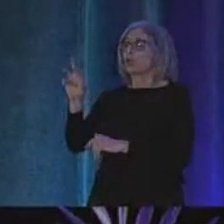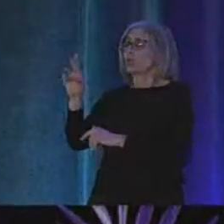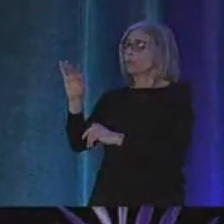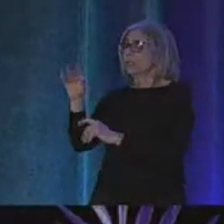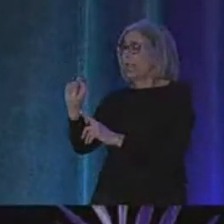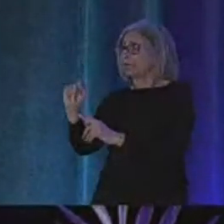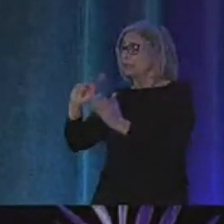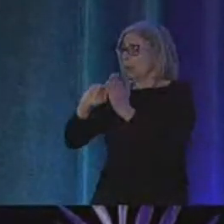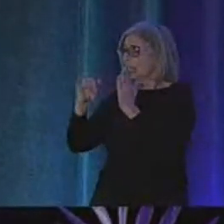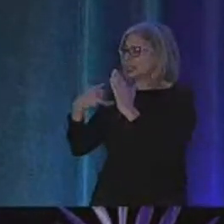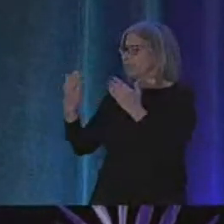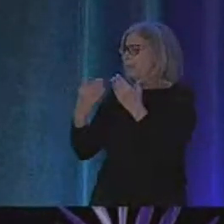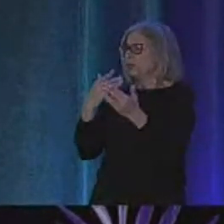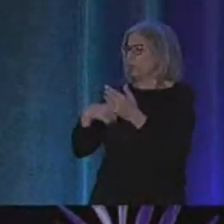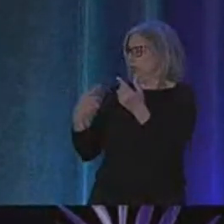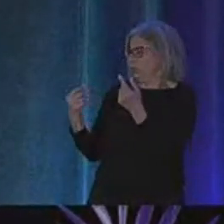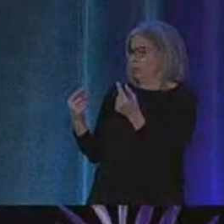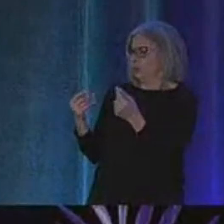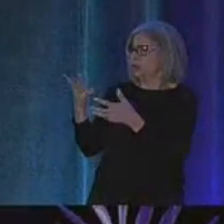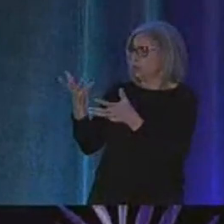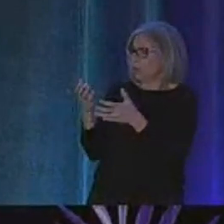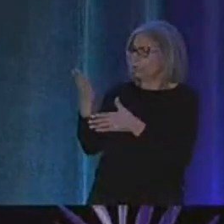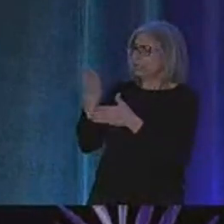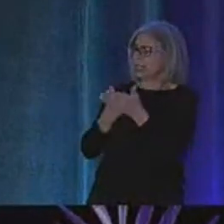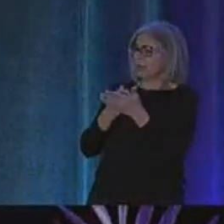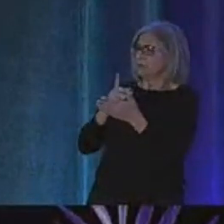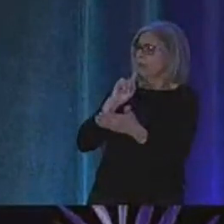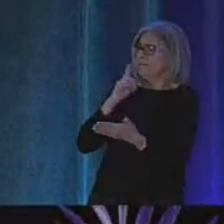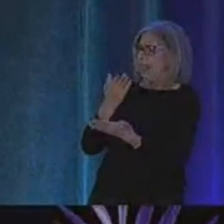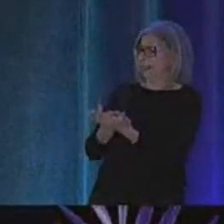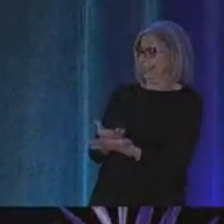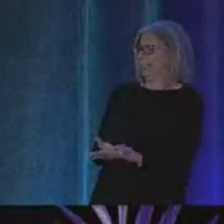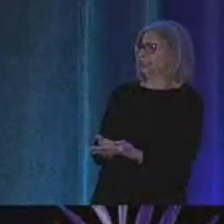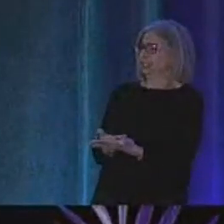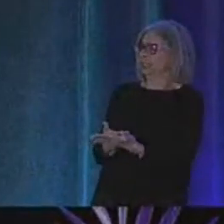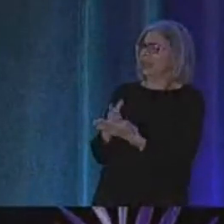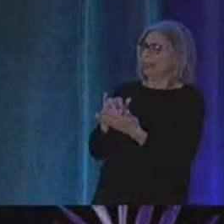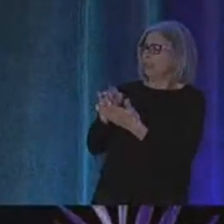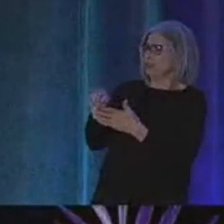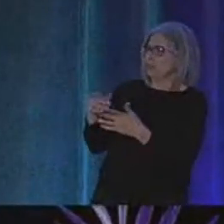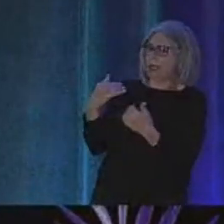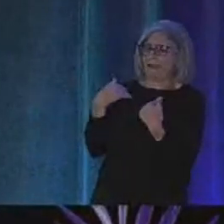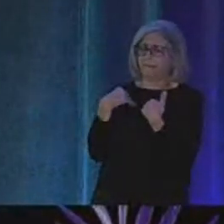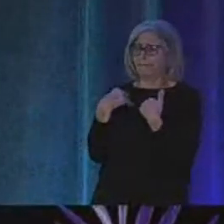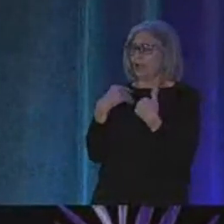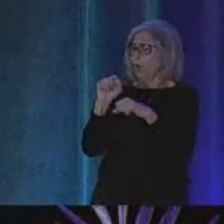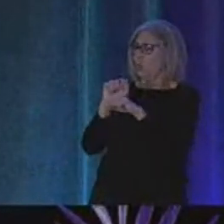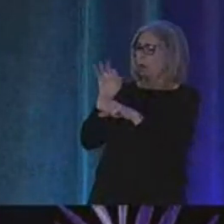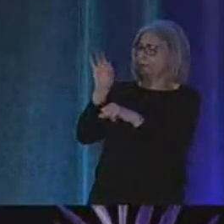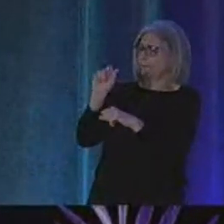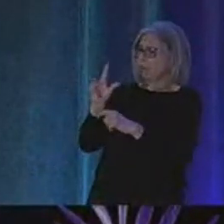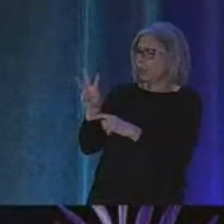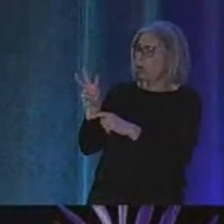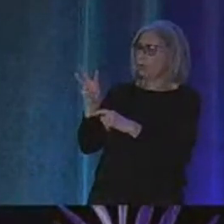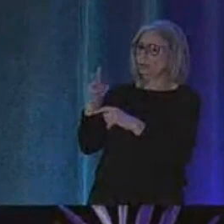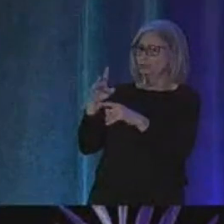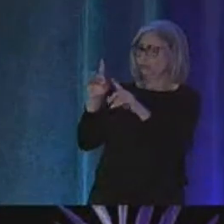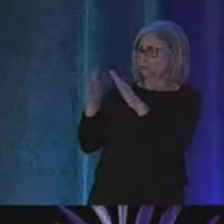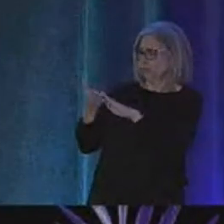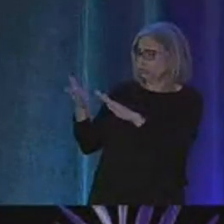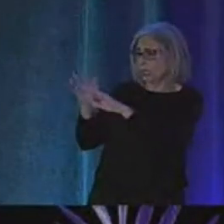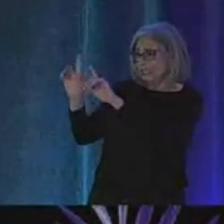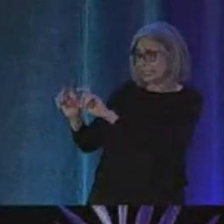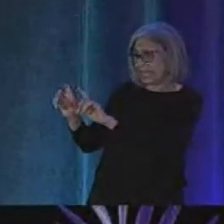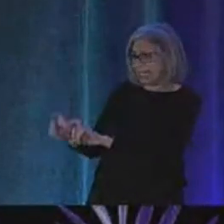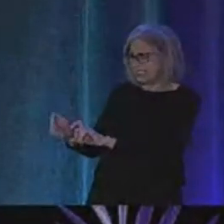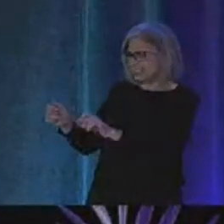projects, no matter what you're doing, you want to have some sort of validation. So you can have Git workflows that run your tests, run your linters, all of